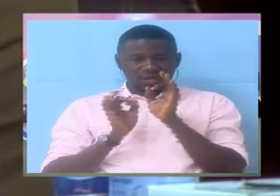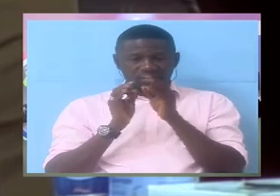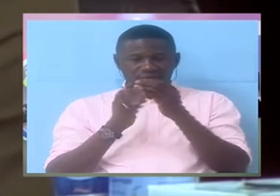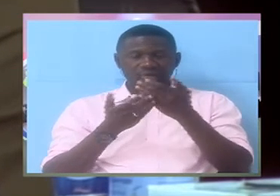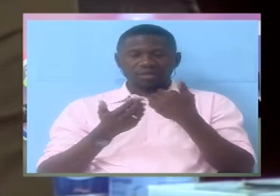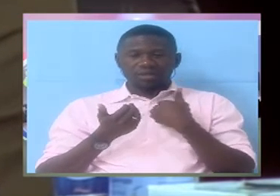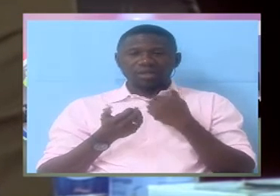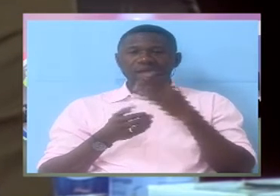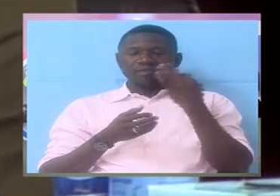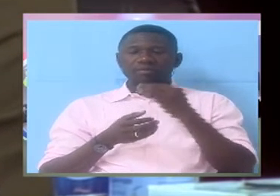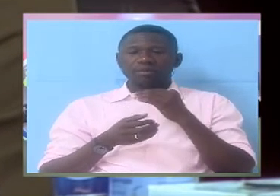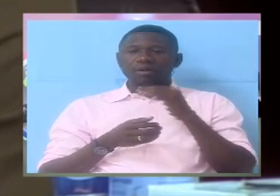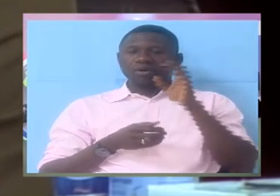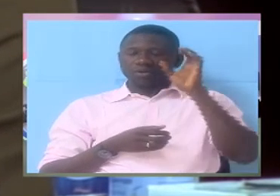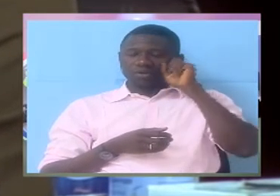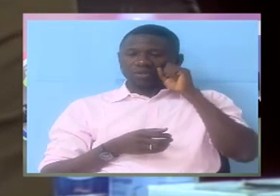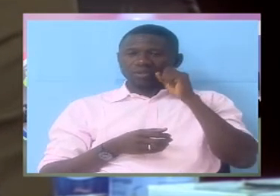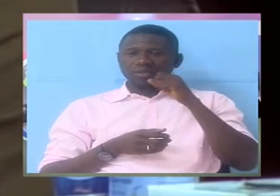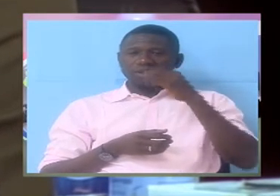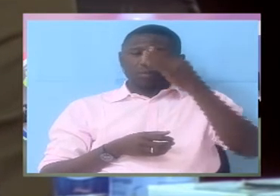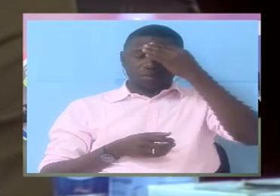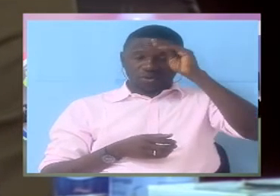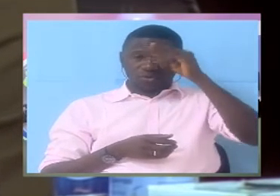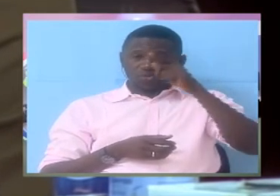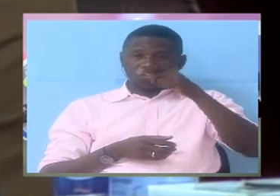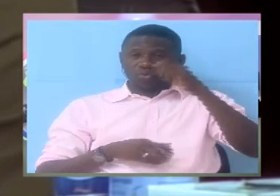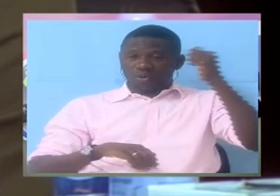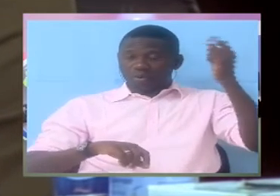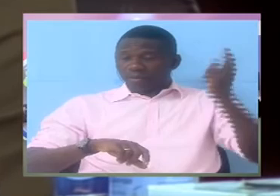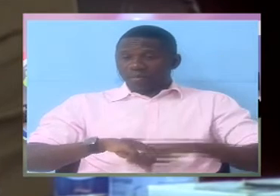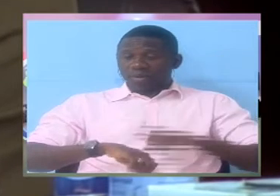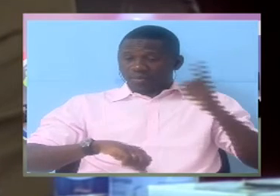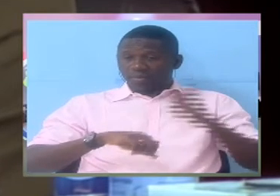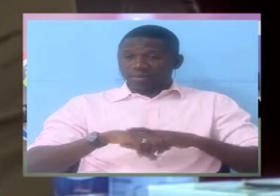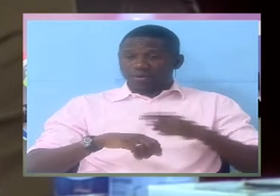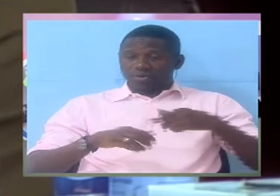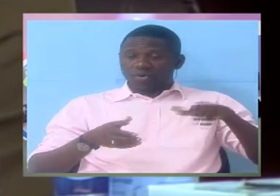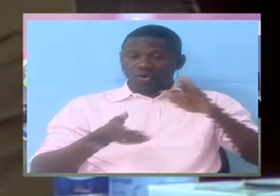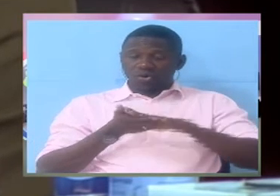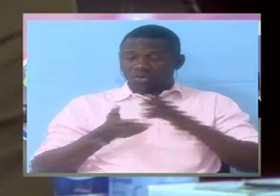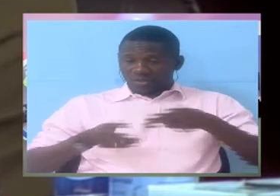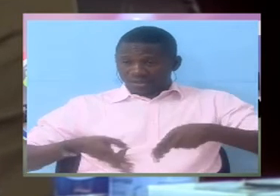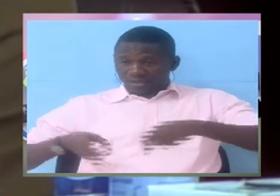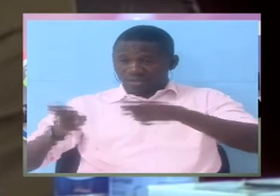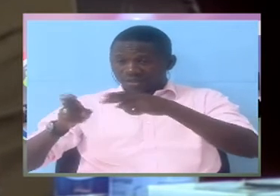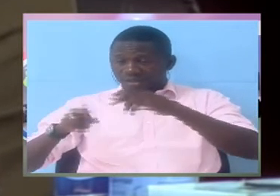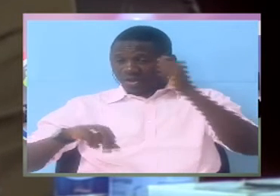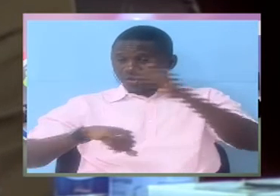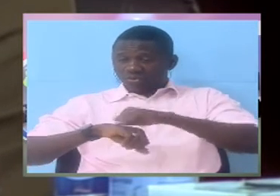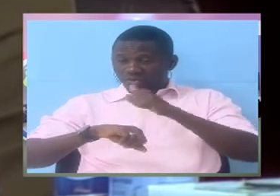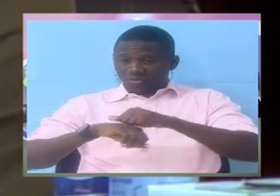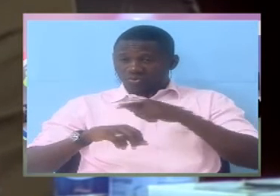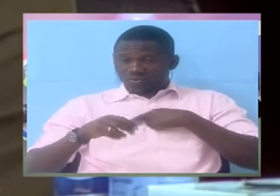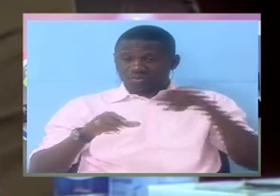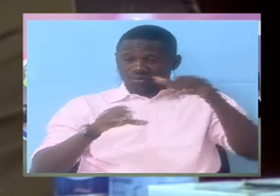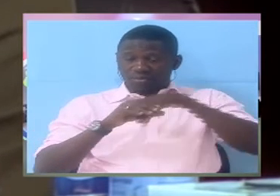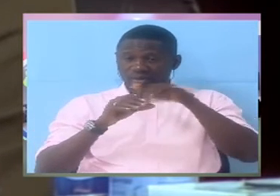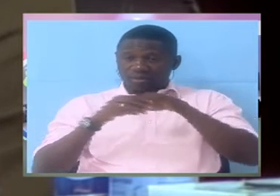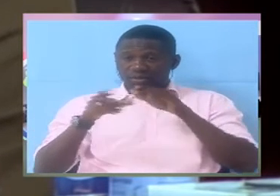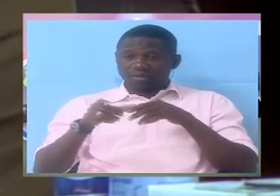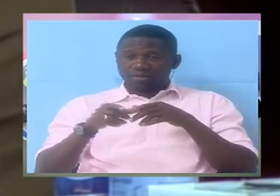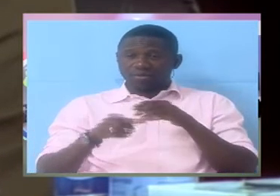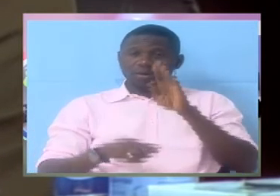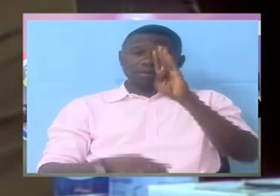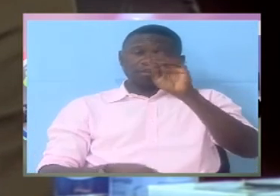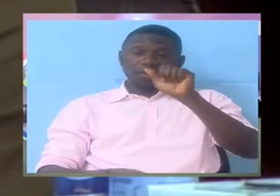out, the boys that you beat out on the street were tortured by you. Balo Kande was